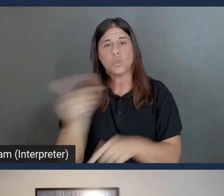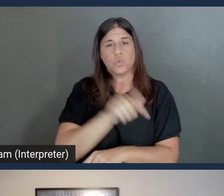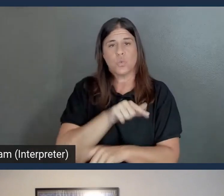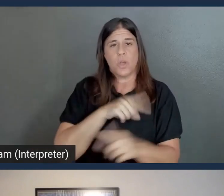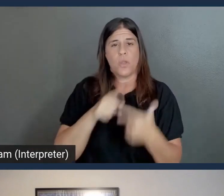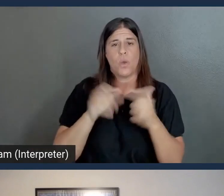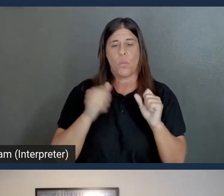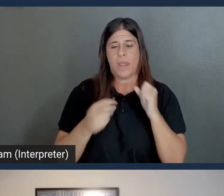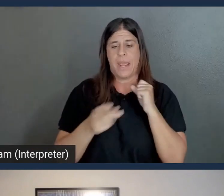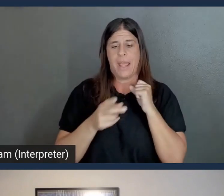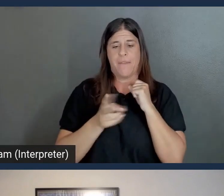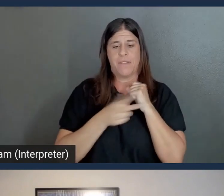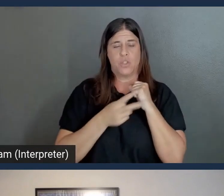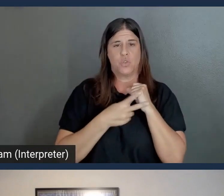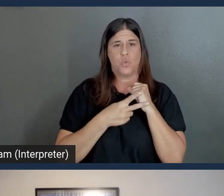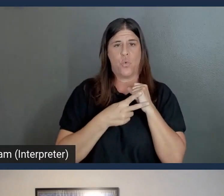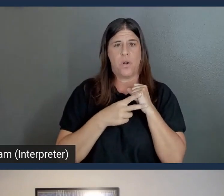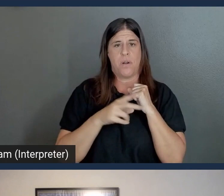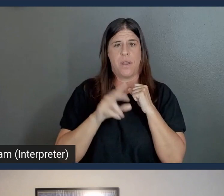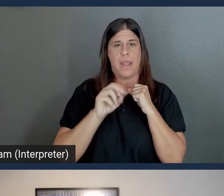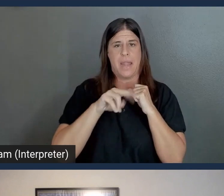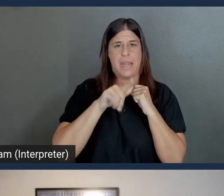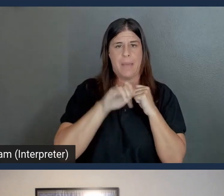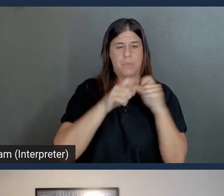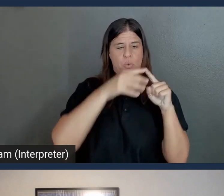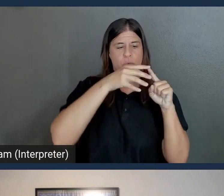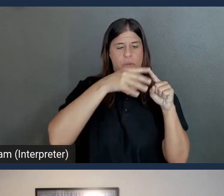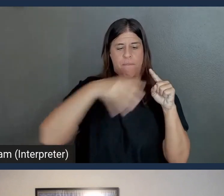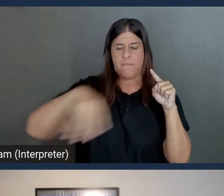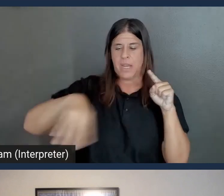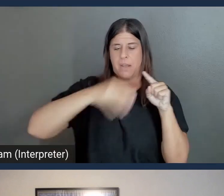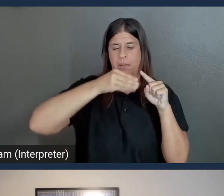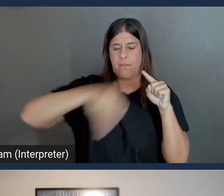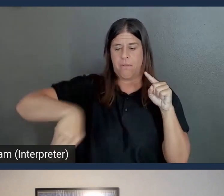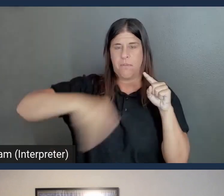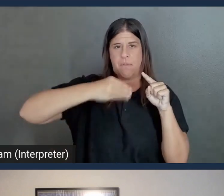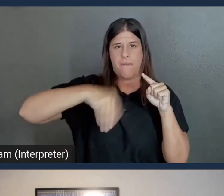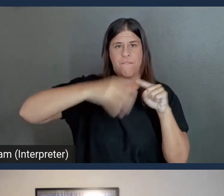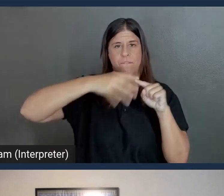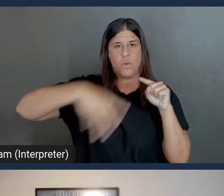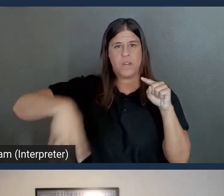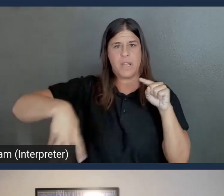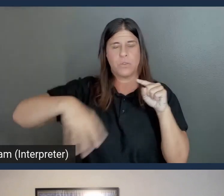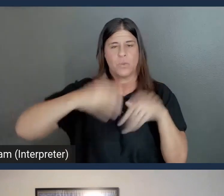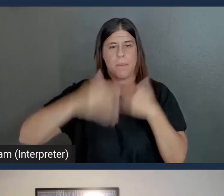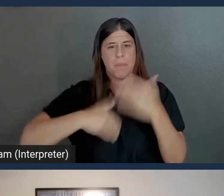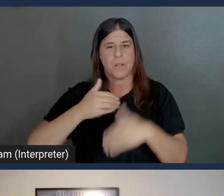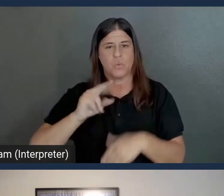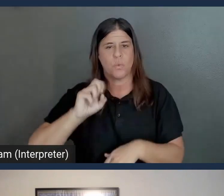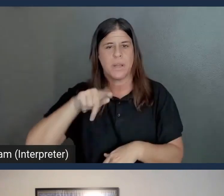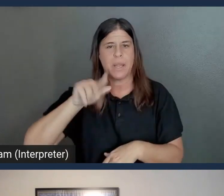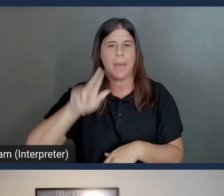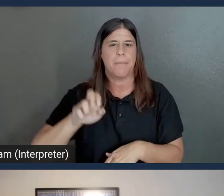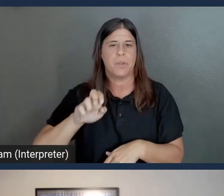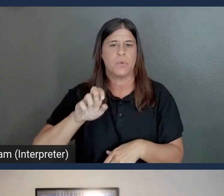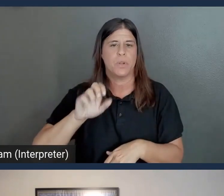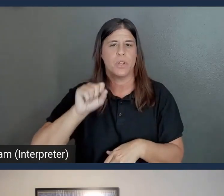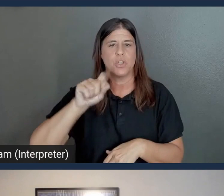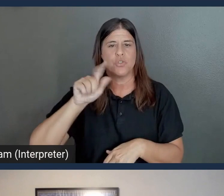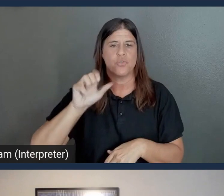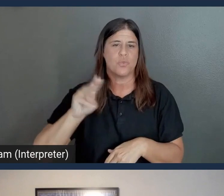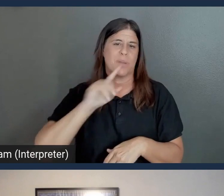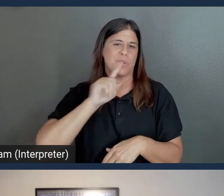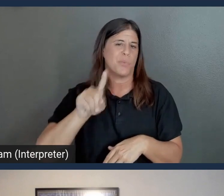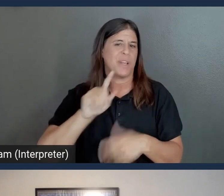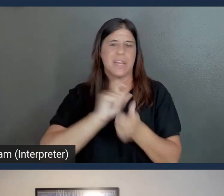in Neptune and feed that into downstream systems or downstream processes through our Neptune Streams interface. So Neptune Streams is basically a